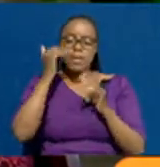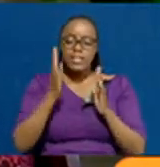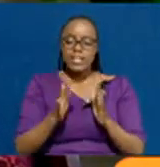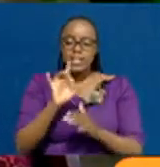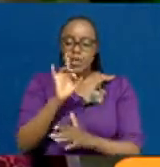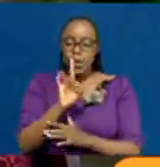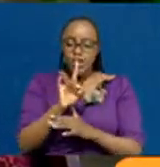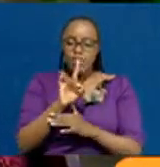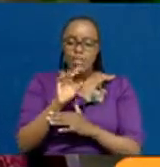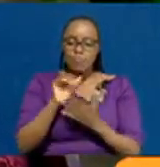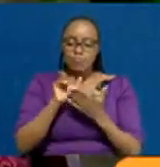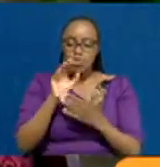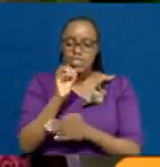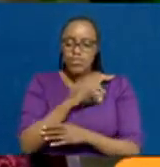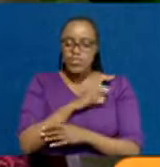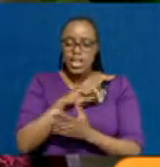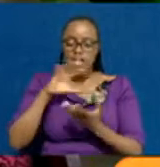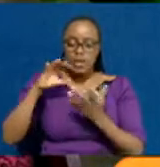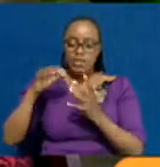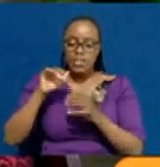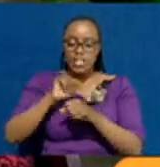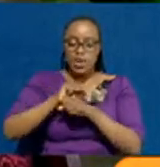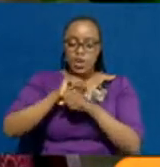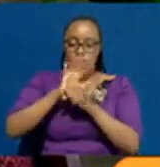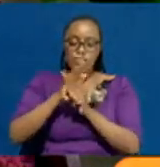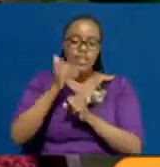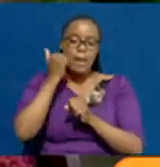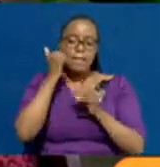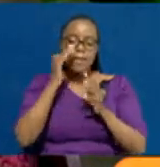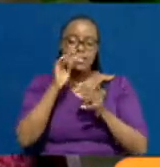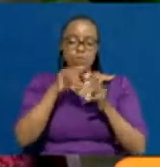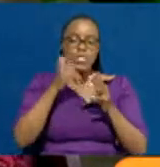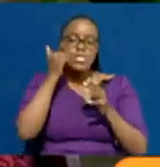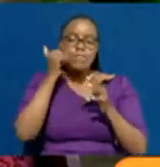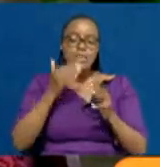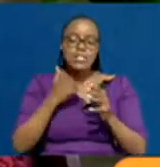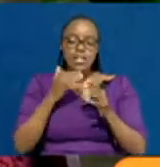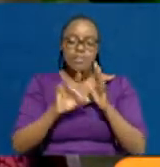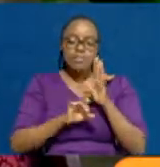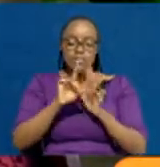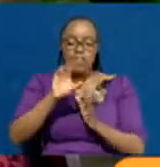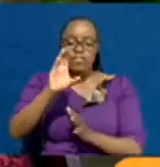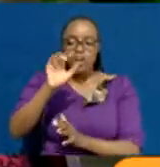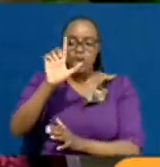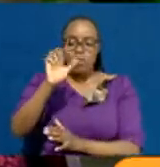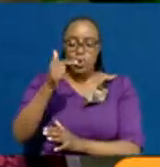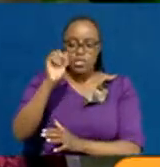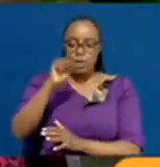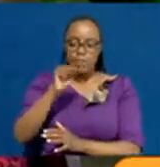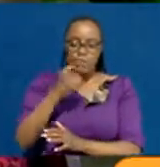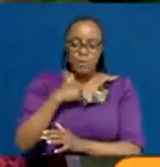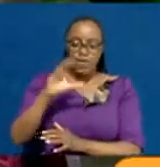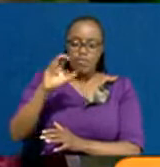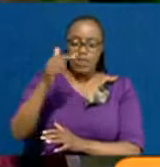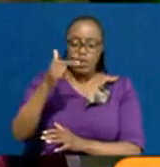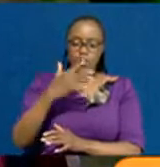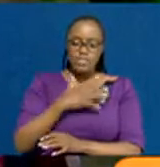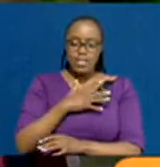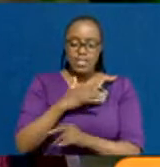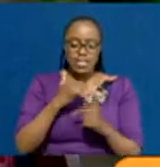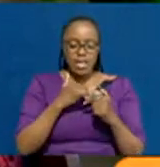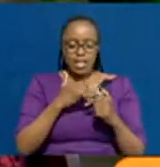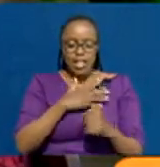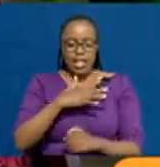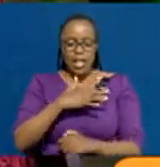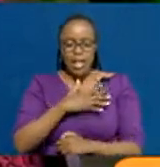of the most feared complications in the COVID-19 patients is that patients were actually developing blood clots. They could develop the blood clots in the lungs,